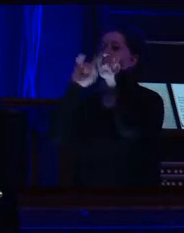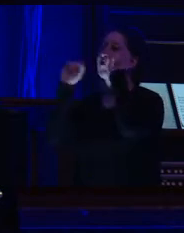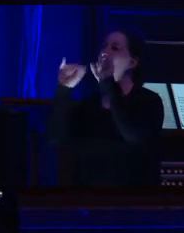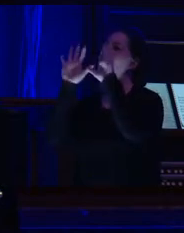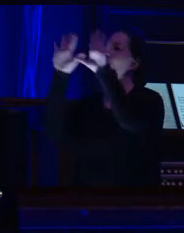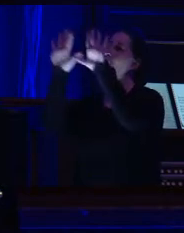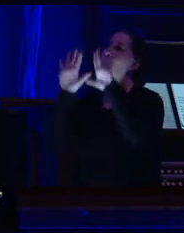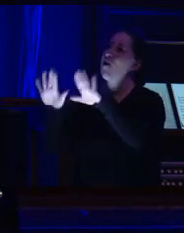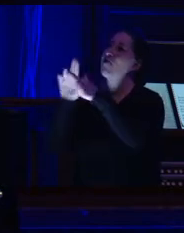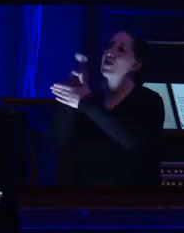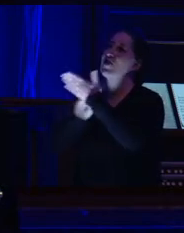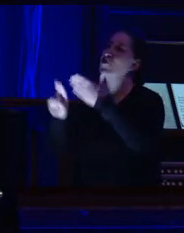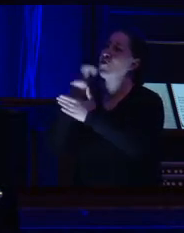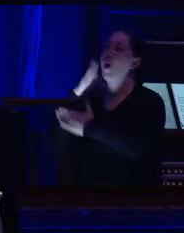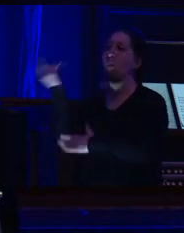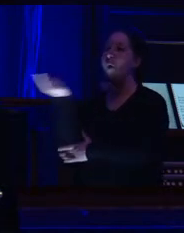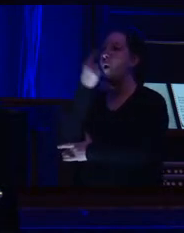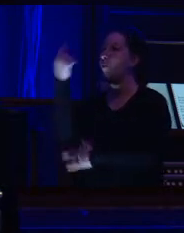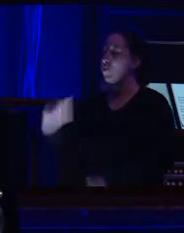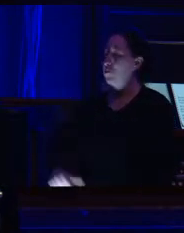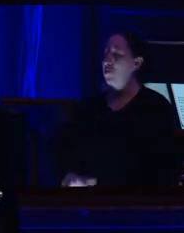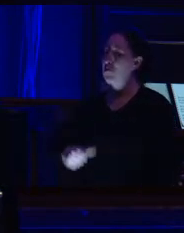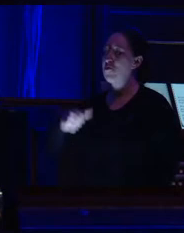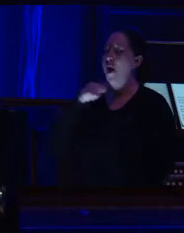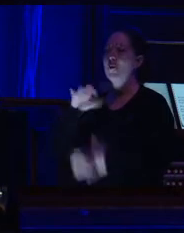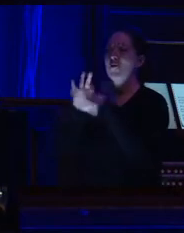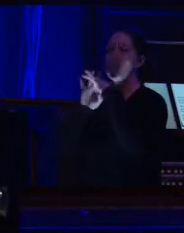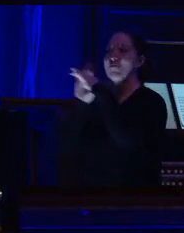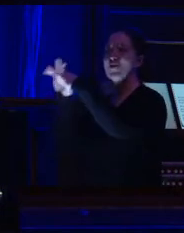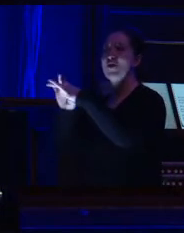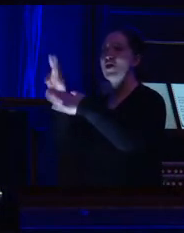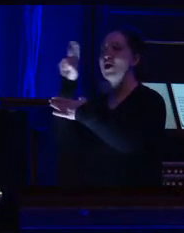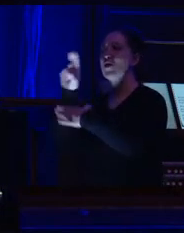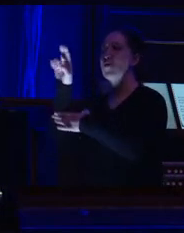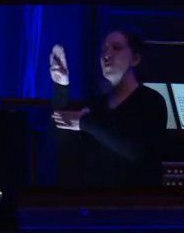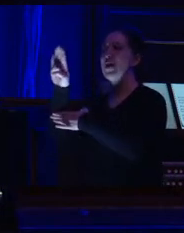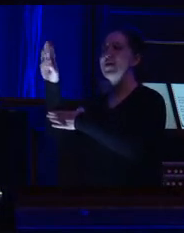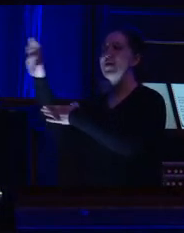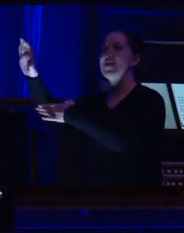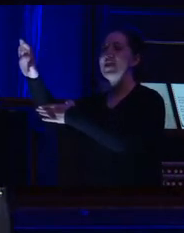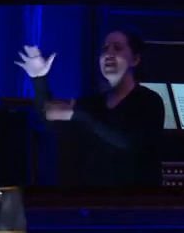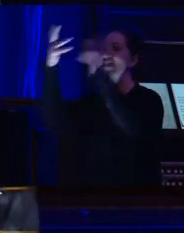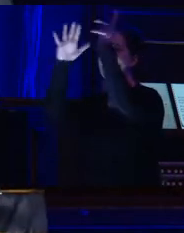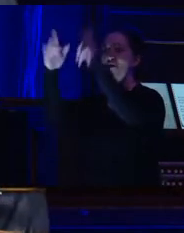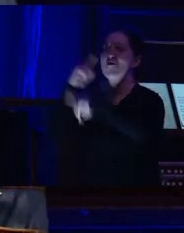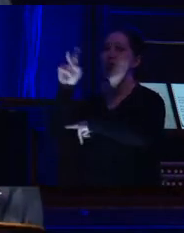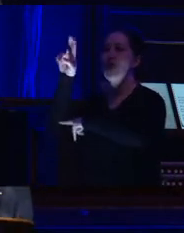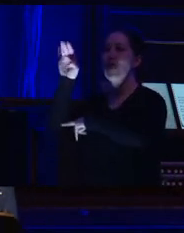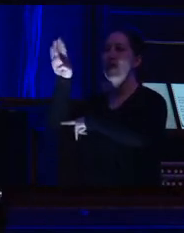I shall always be proud to have been associated with UBC. Let's hear it for UBC.